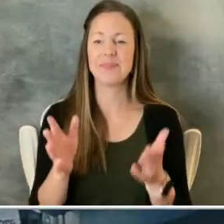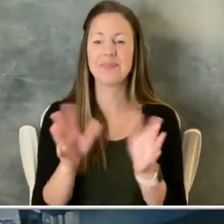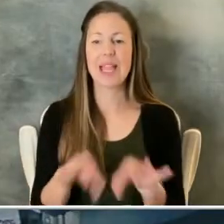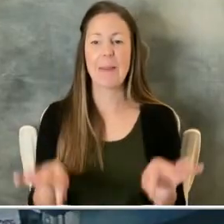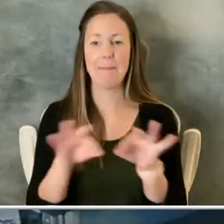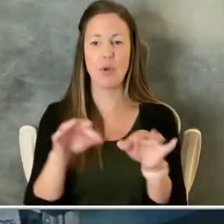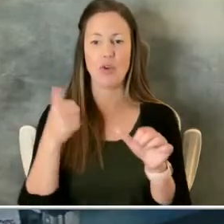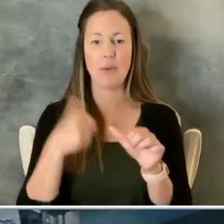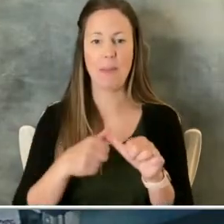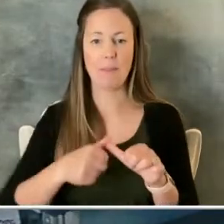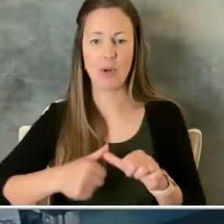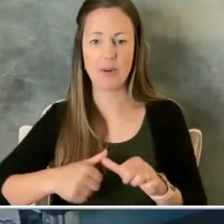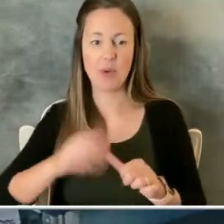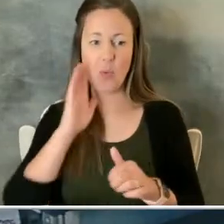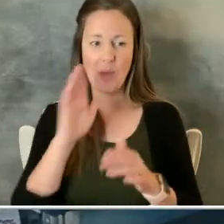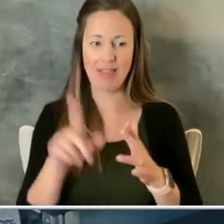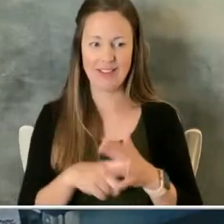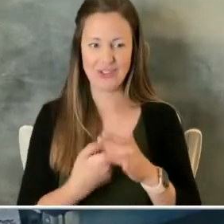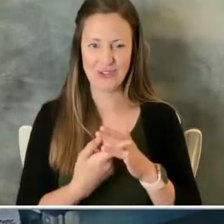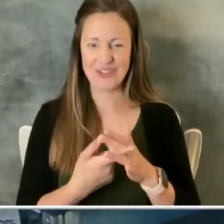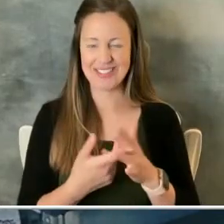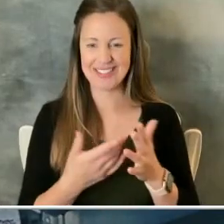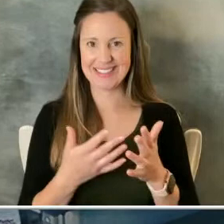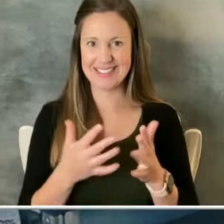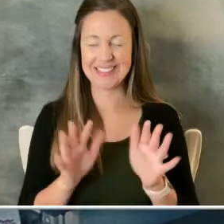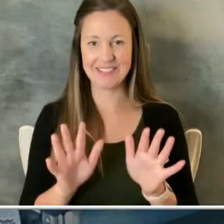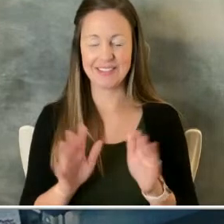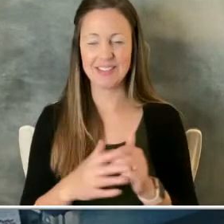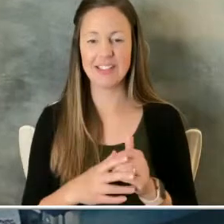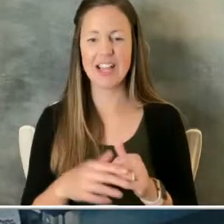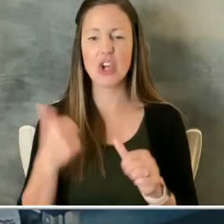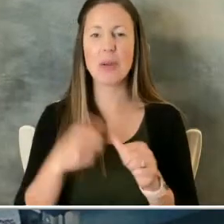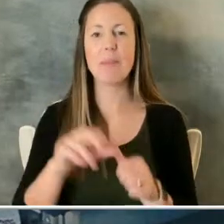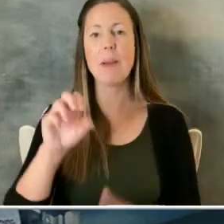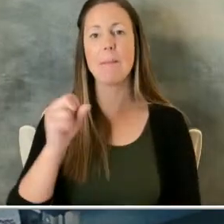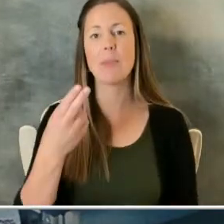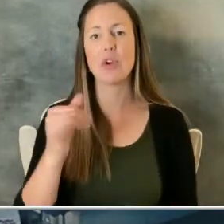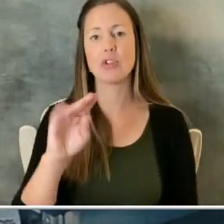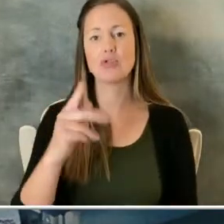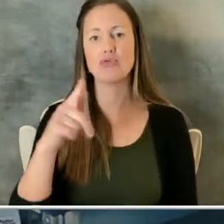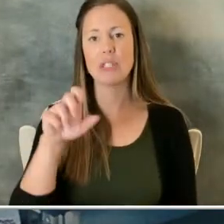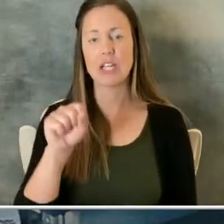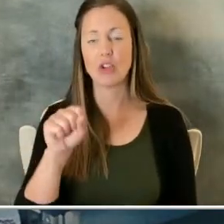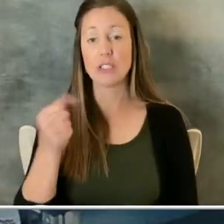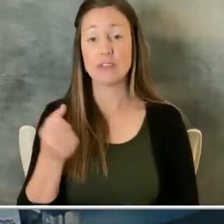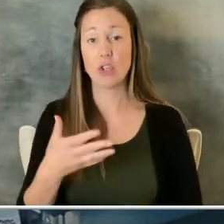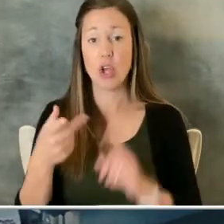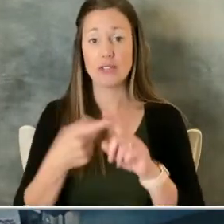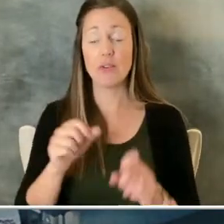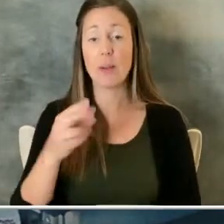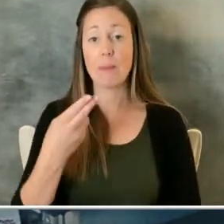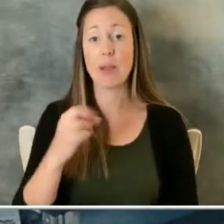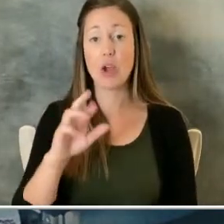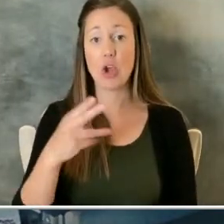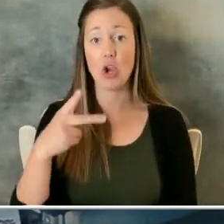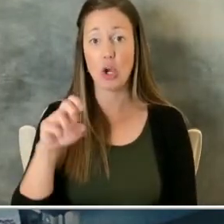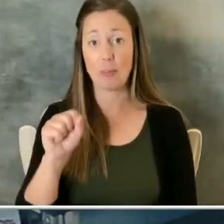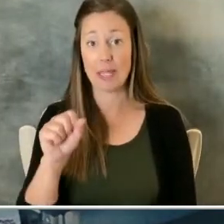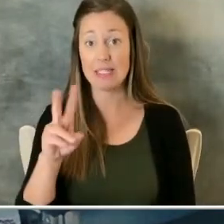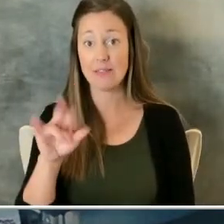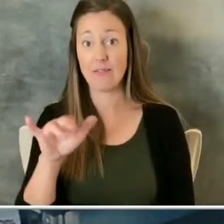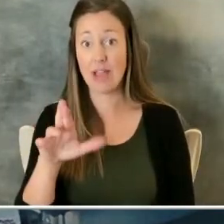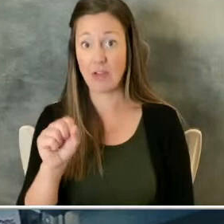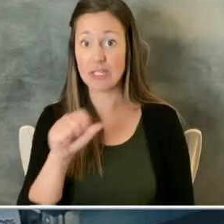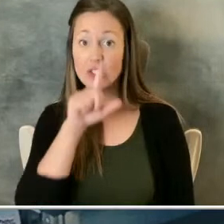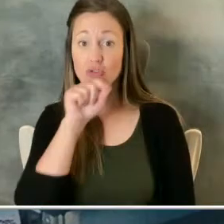over to Doc Hawk. You know, remember that shingles is caused by the herpes zoster virus. That's chickenpox. You usually have it when you're young,